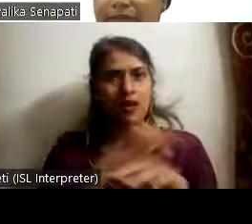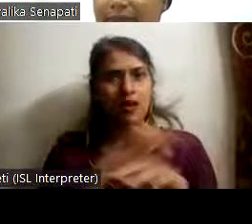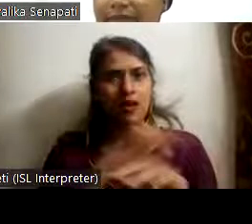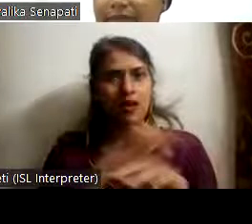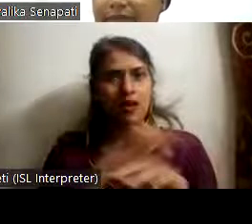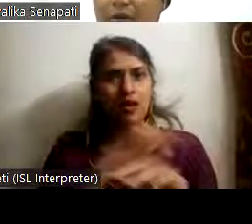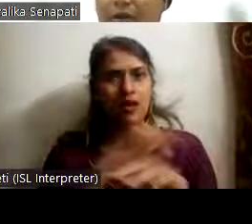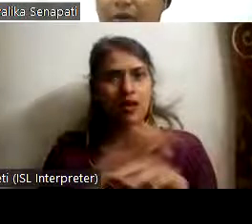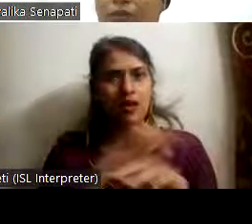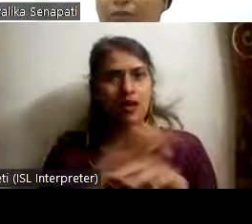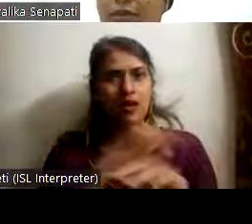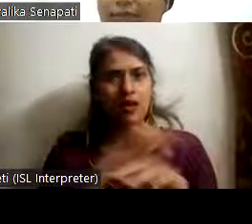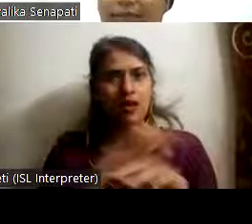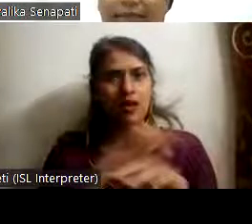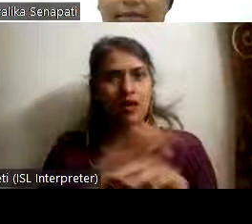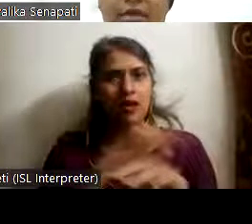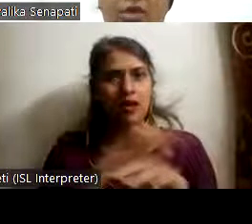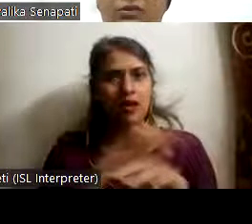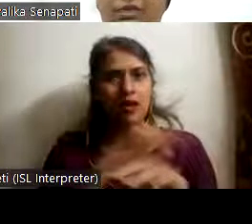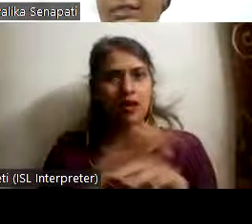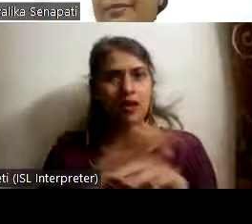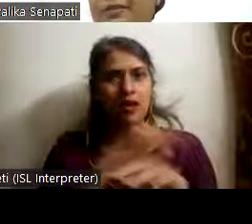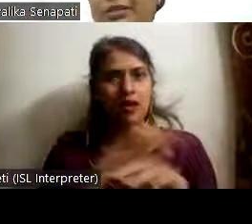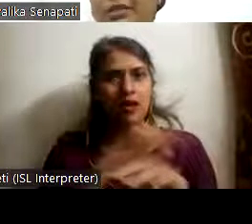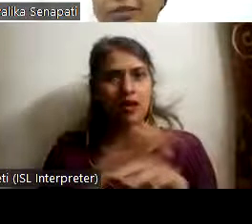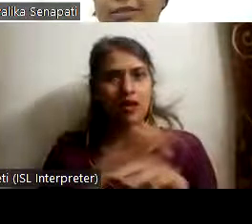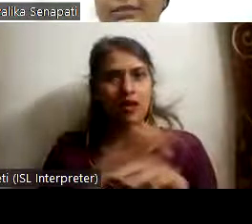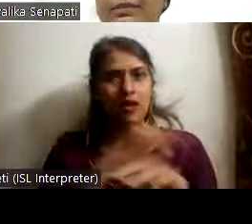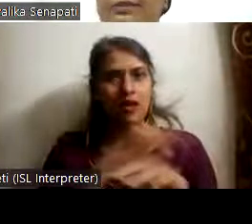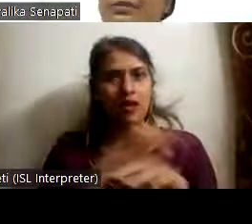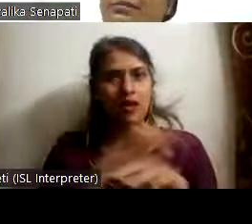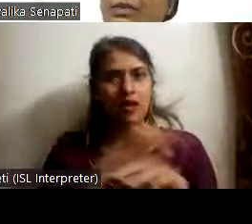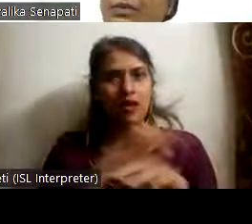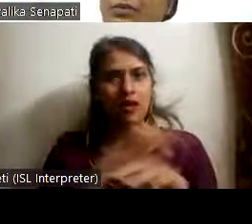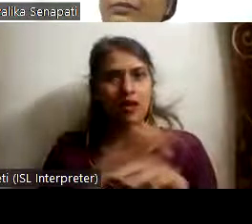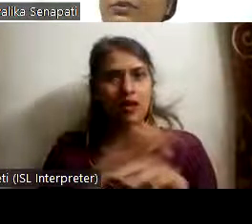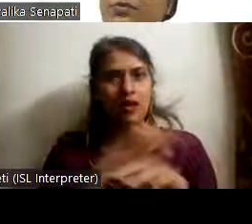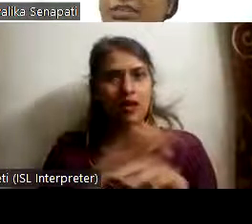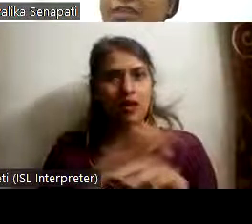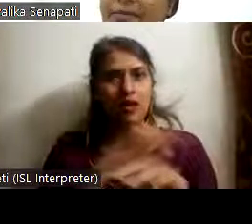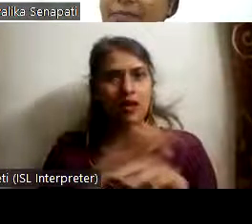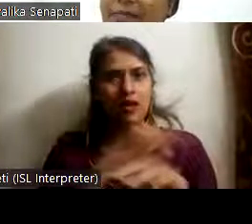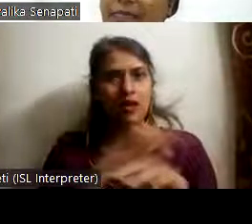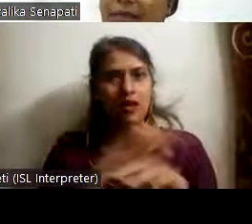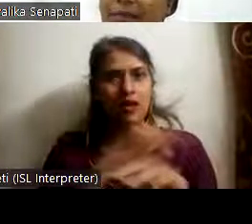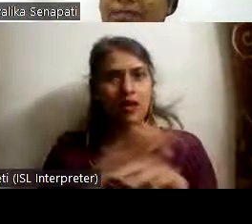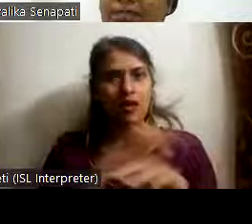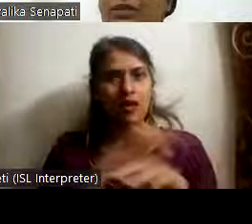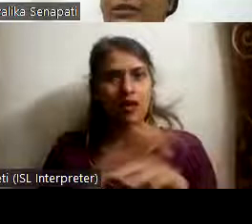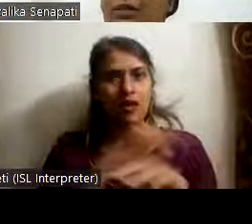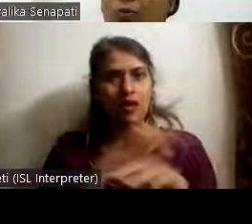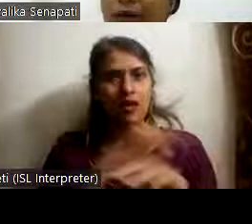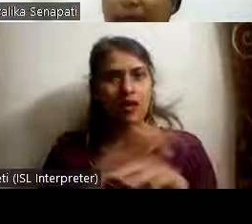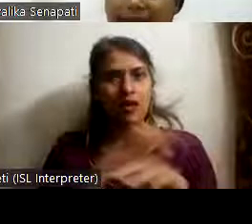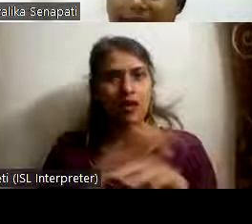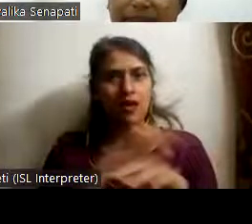with the receptionist who's on the other side. So these are absolutely not accessible for somebody who comes on a wheelchair. It's not